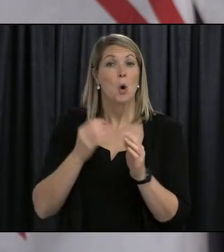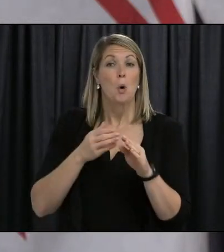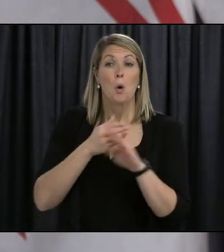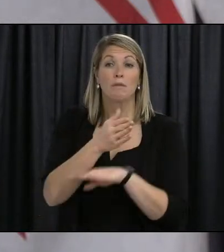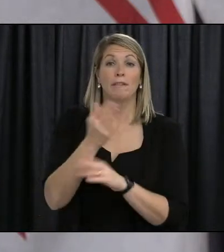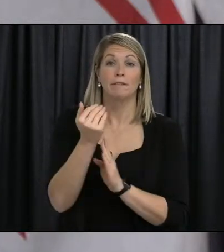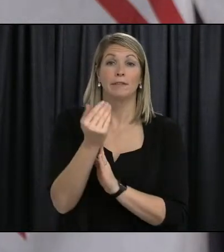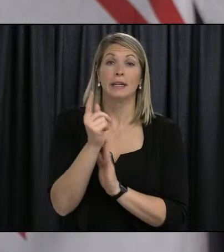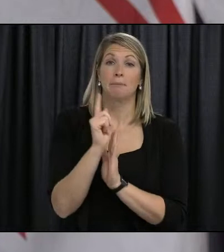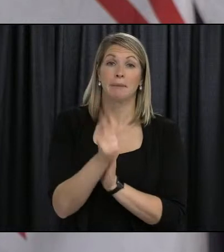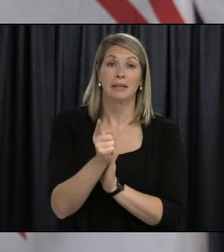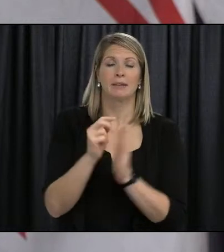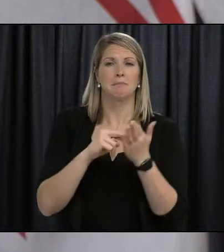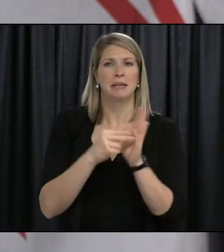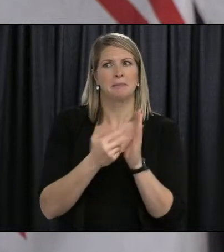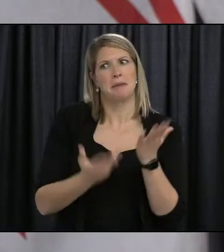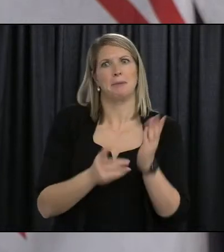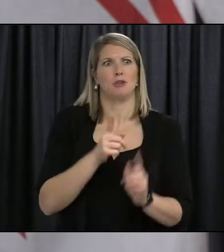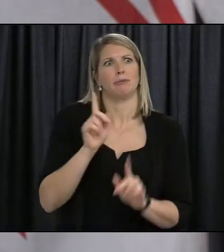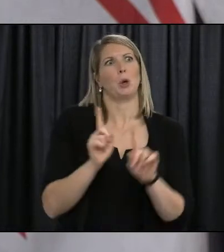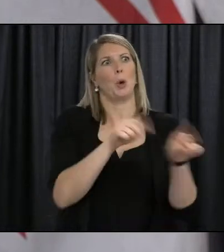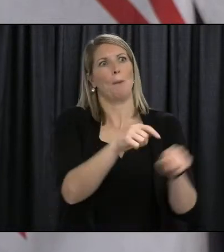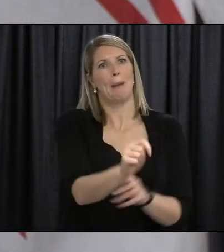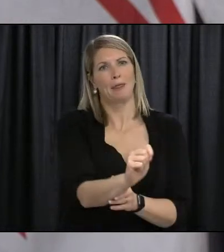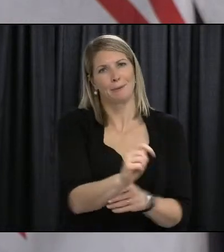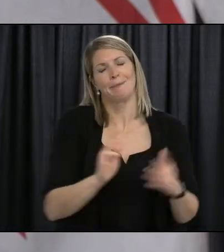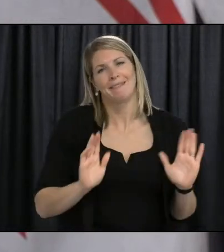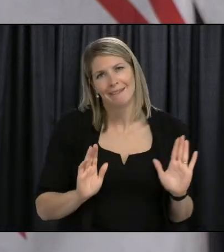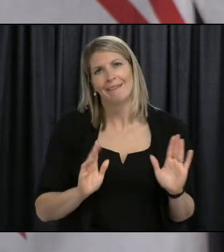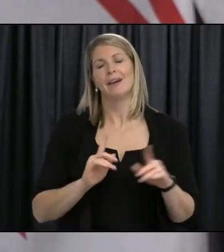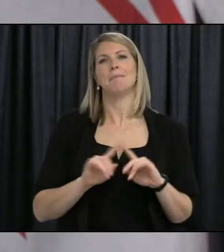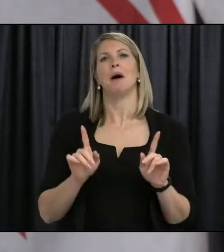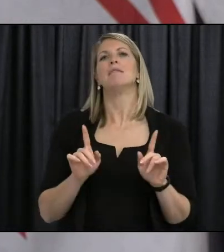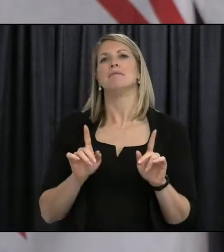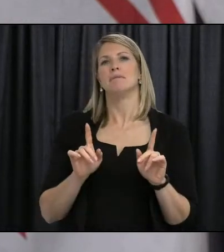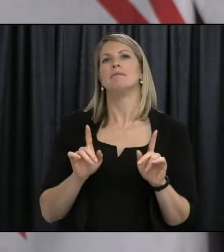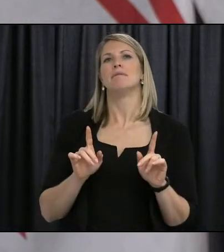issue from a contact tracing point of view. So,